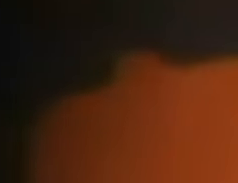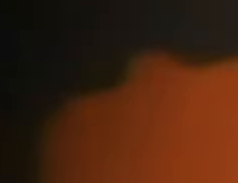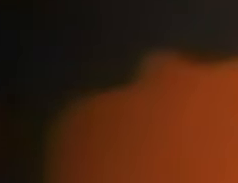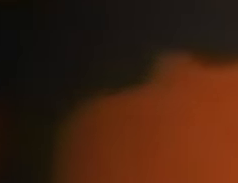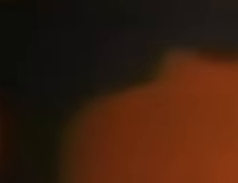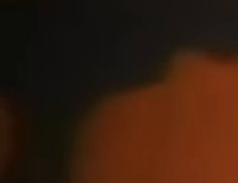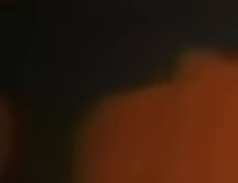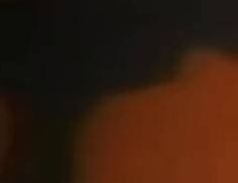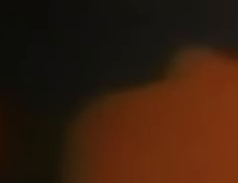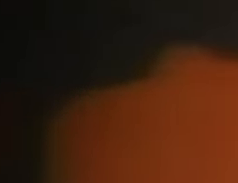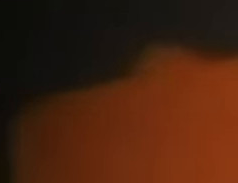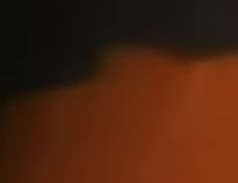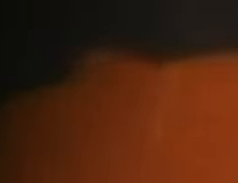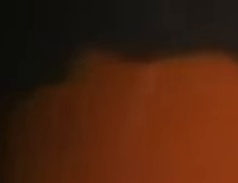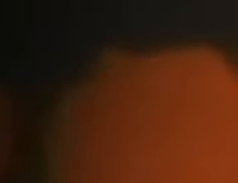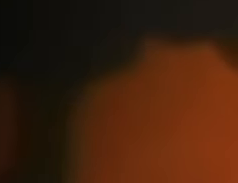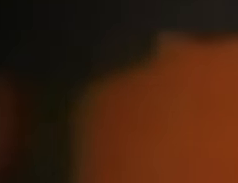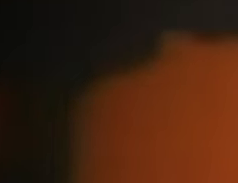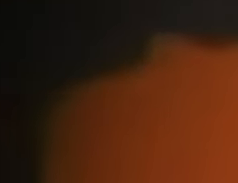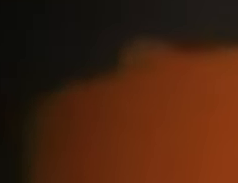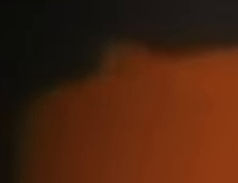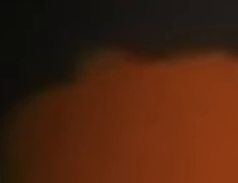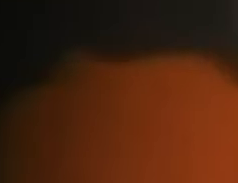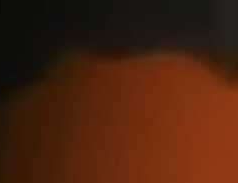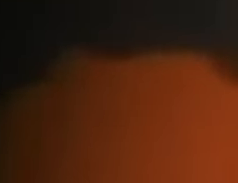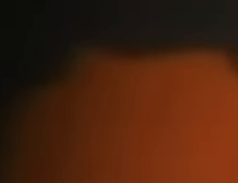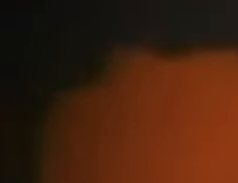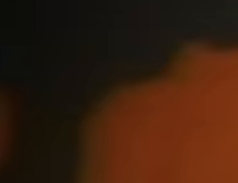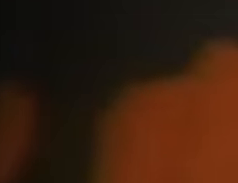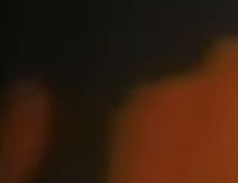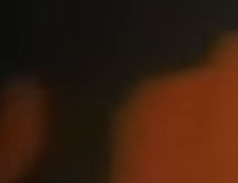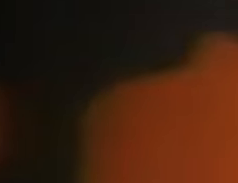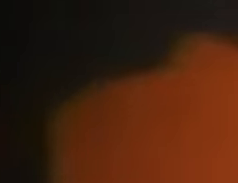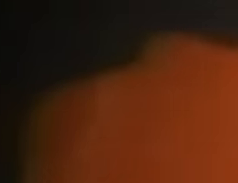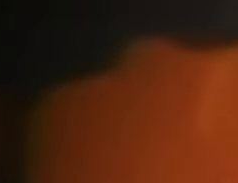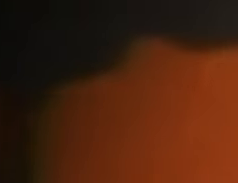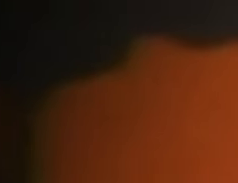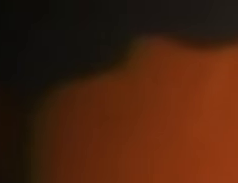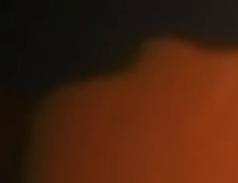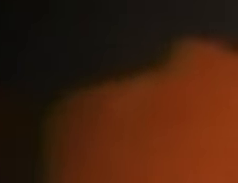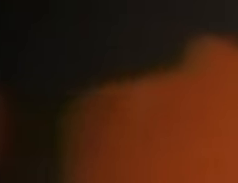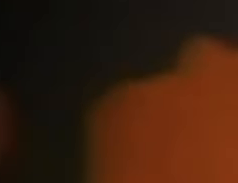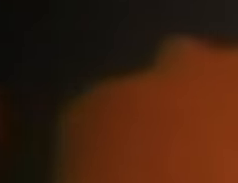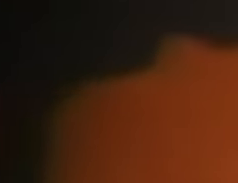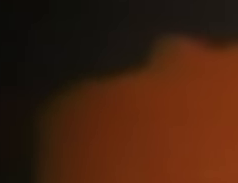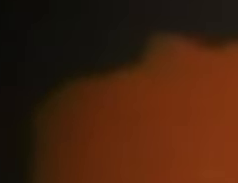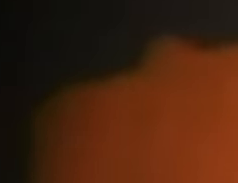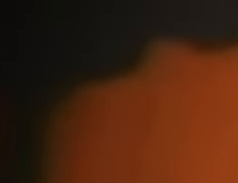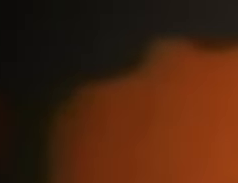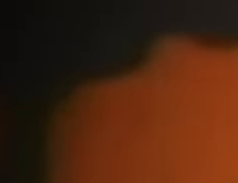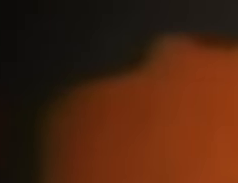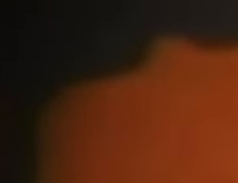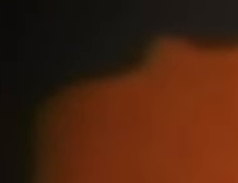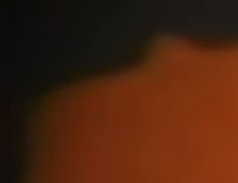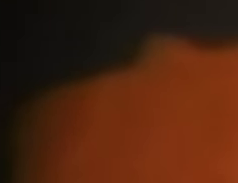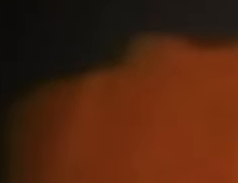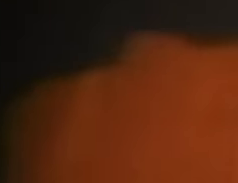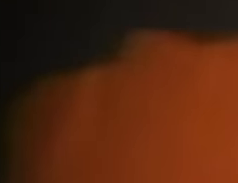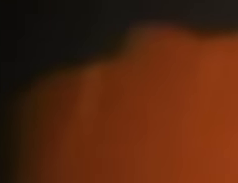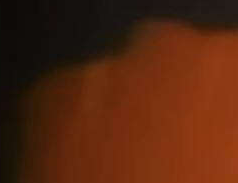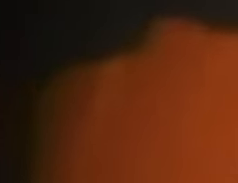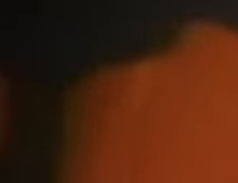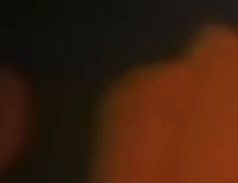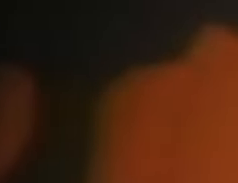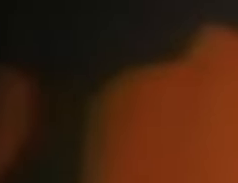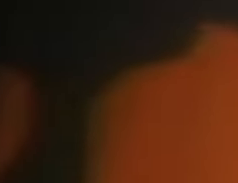agenda. No, we would not be silent. History will judge if the world had